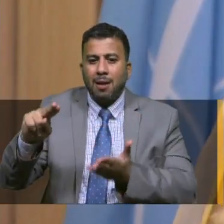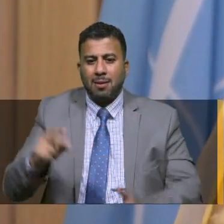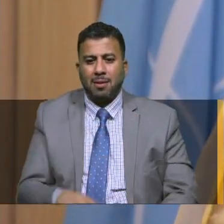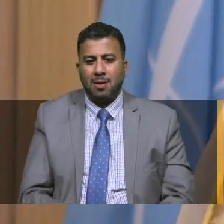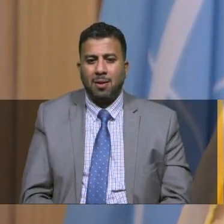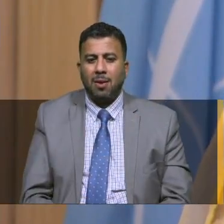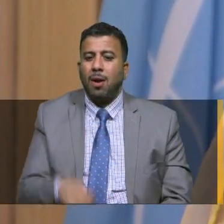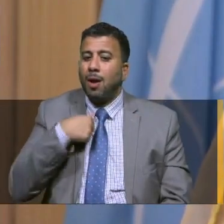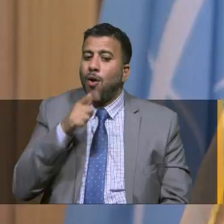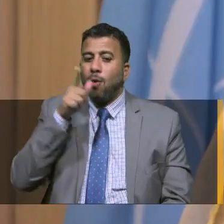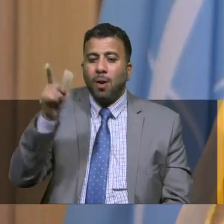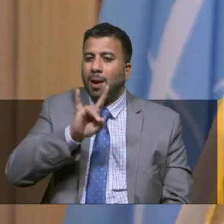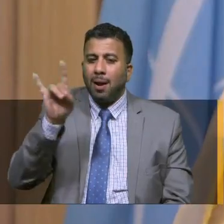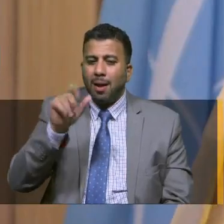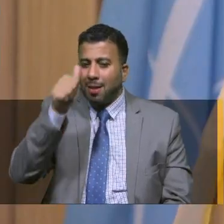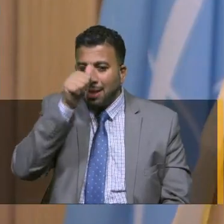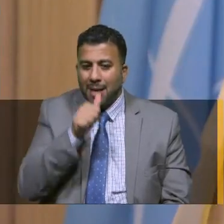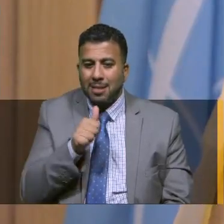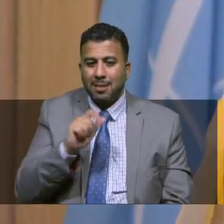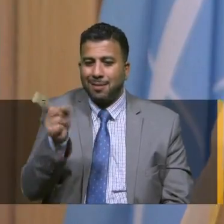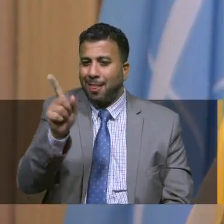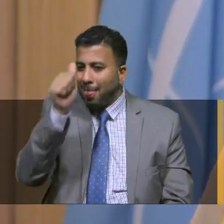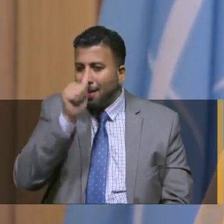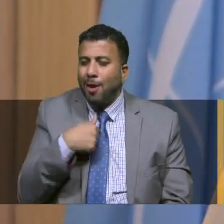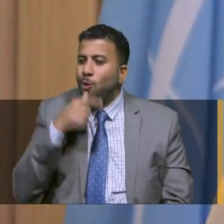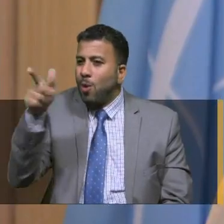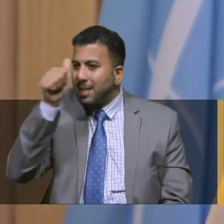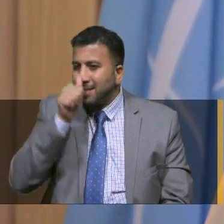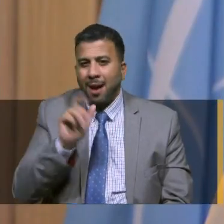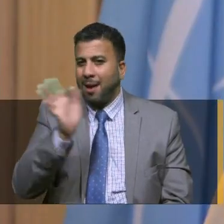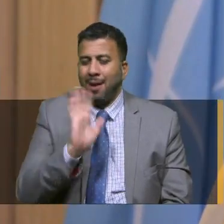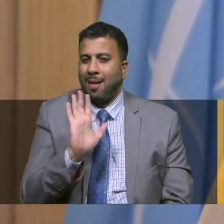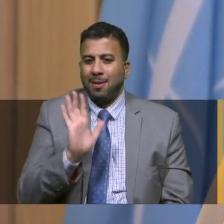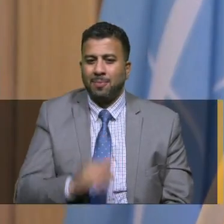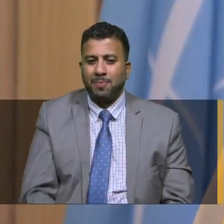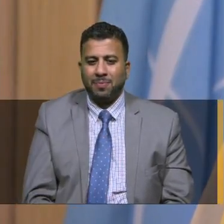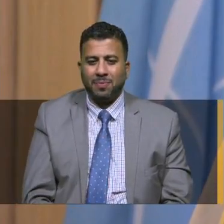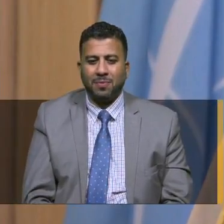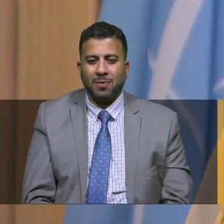people there who are looking about after the heritage. One day